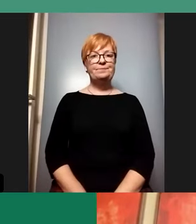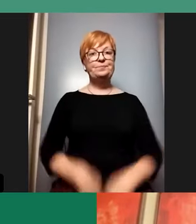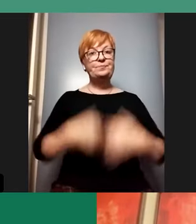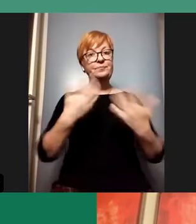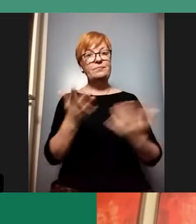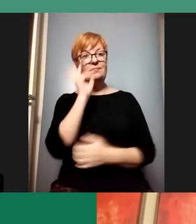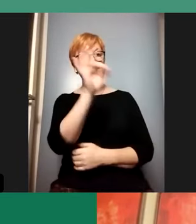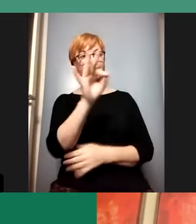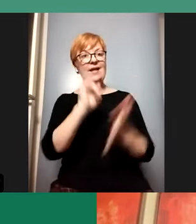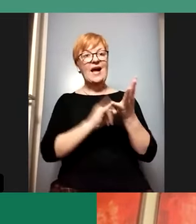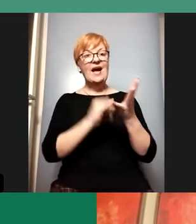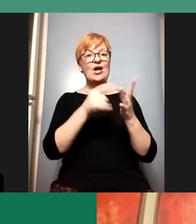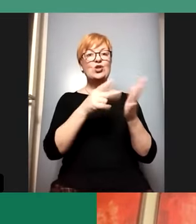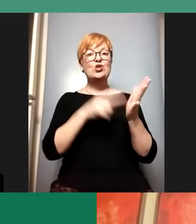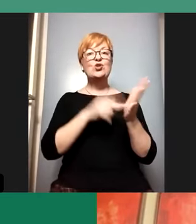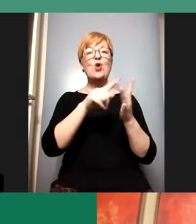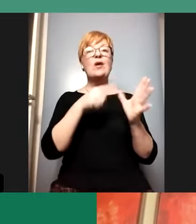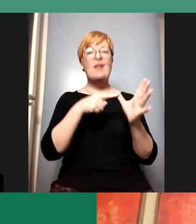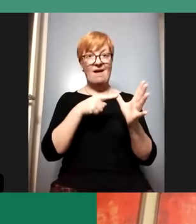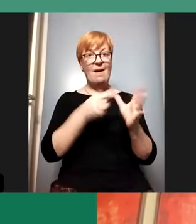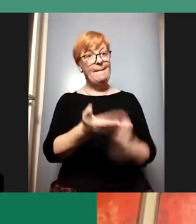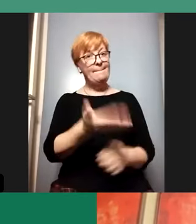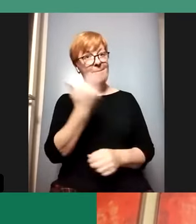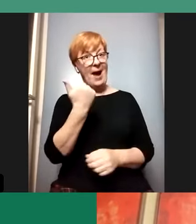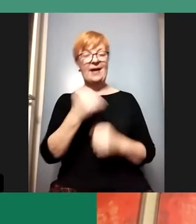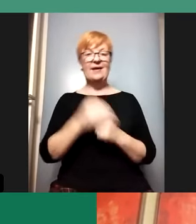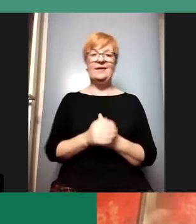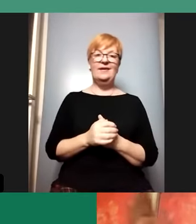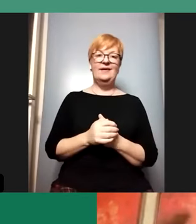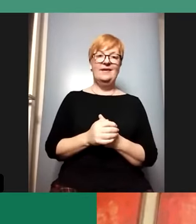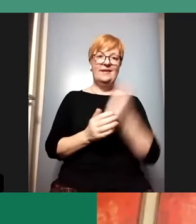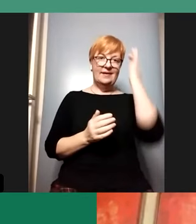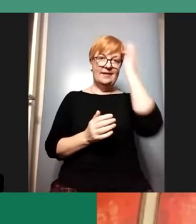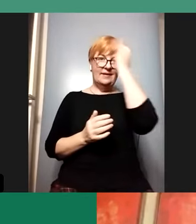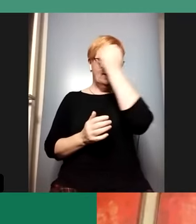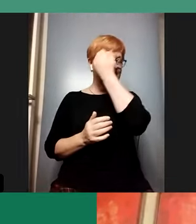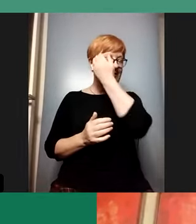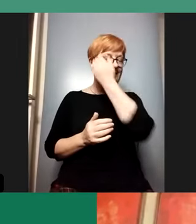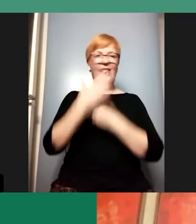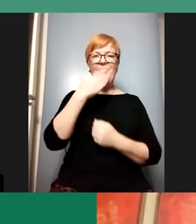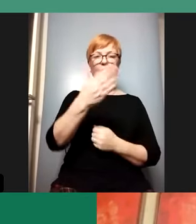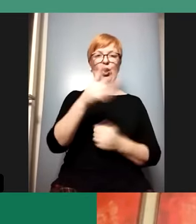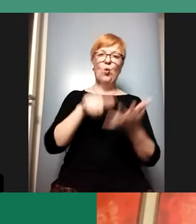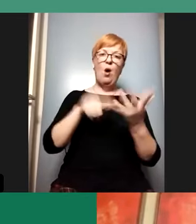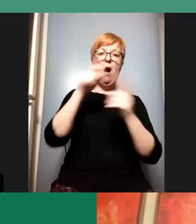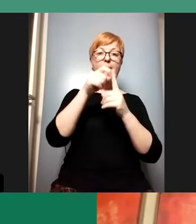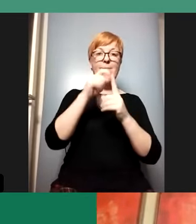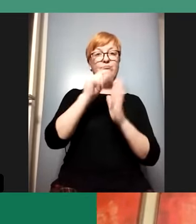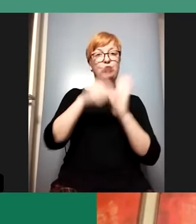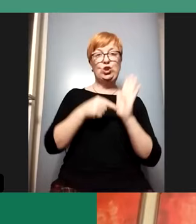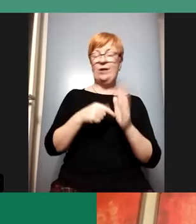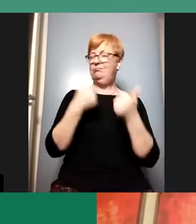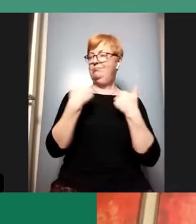because I love the way that, actually, I think, you know, big shout out to the Up guys, because the programming has been spot on. You